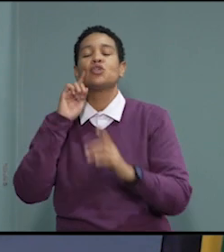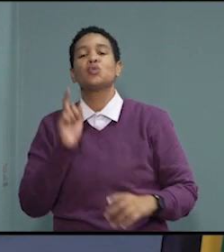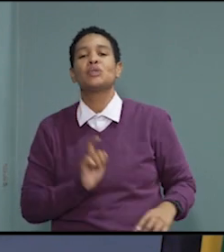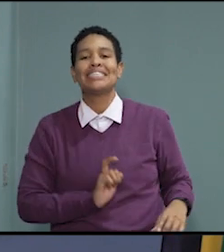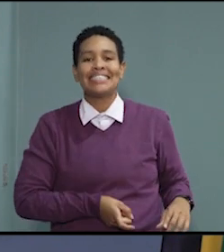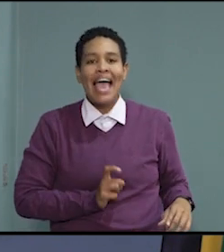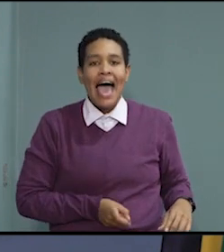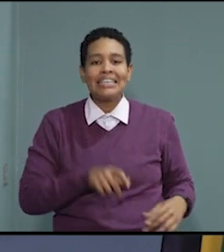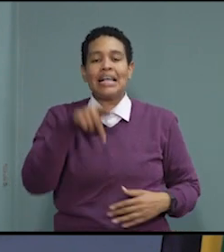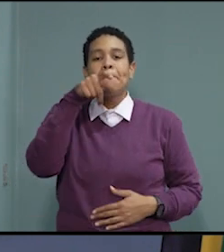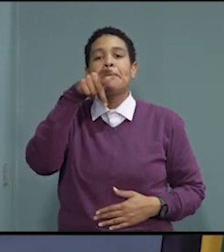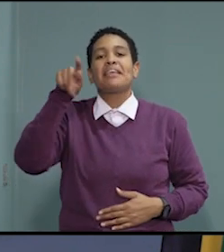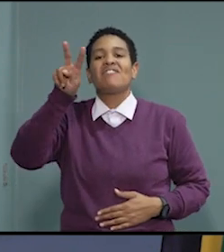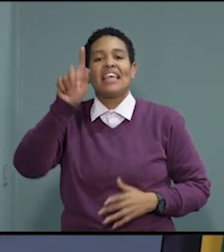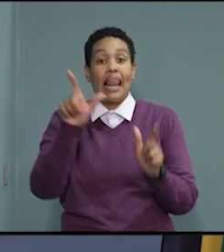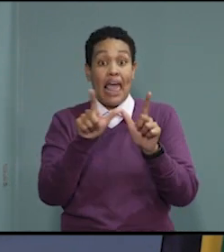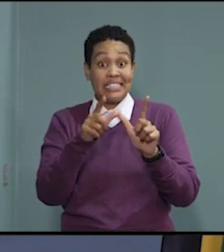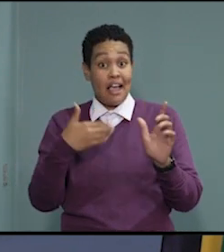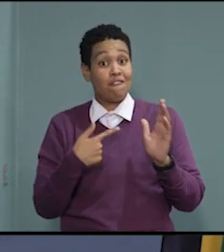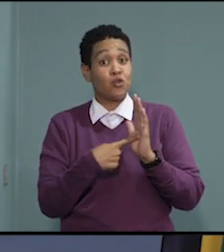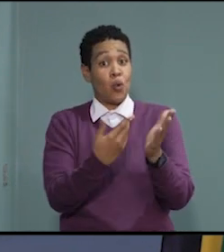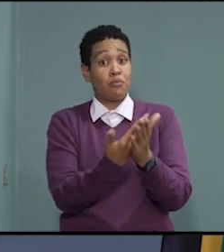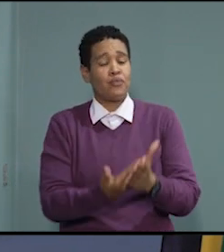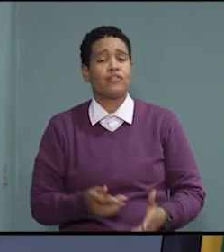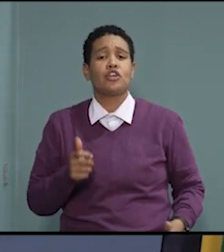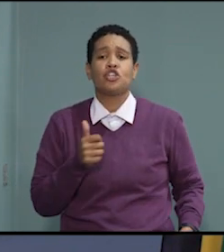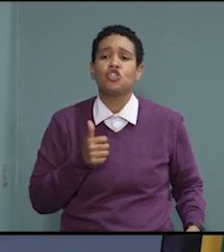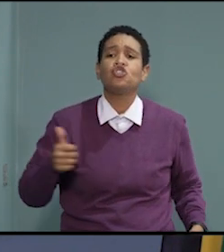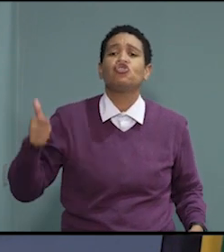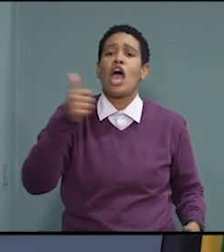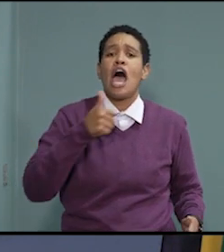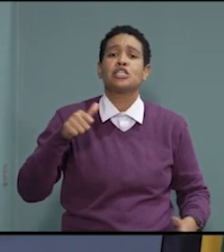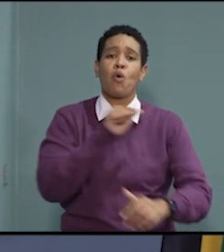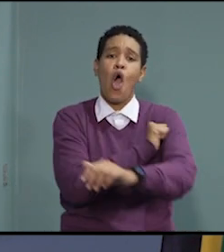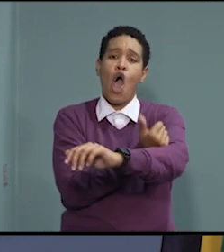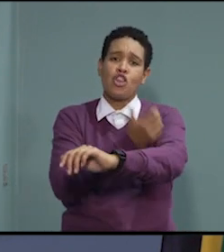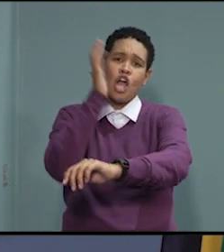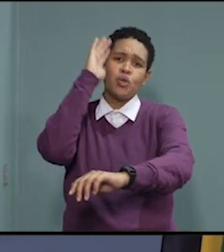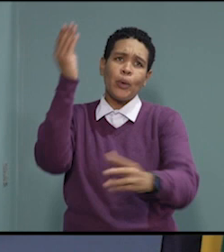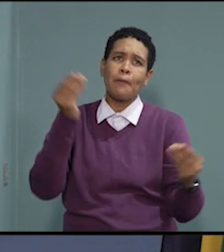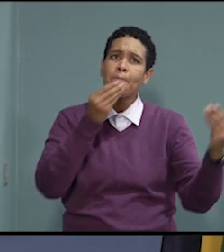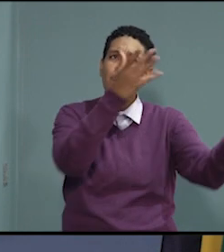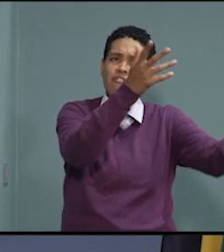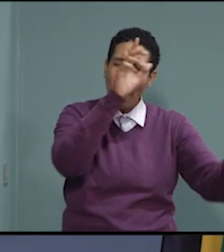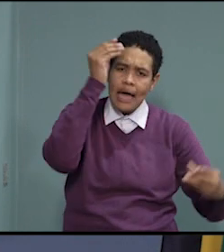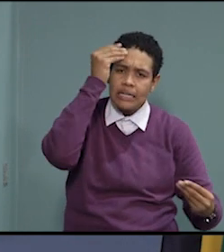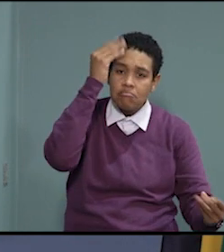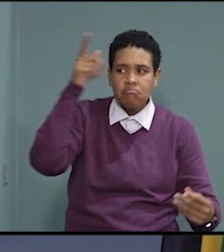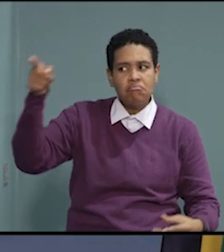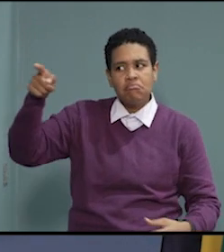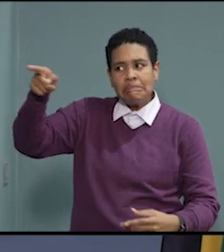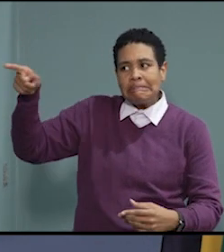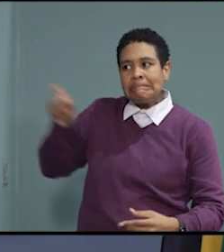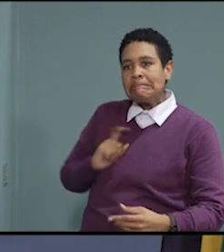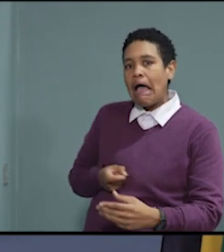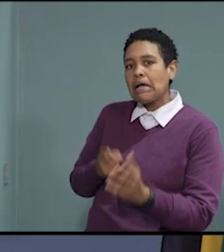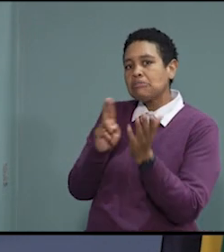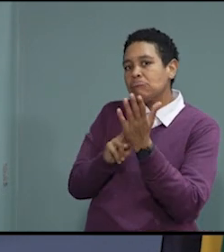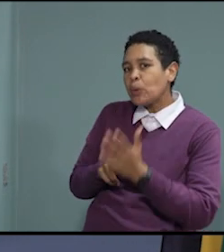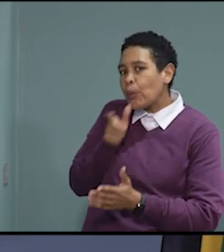taxi PPV licensees. The Transport Authority will be providing the database against